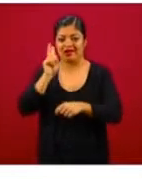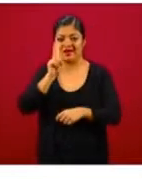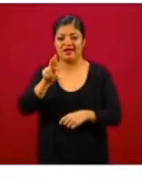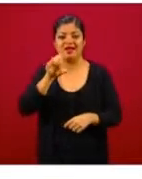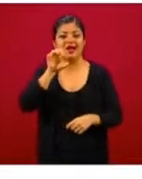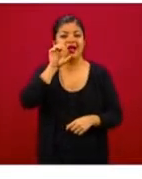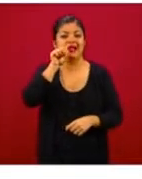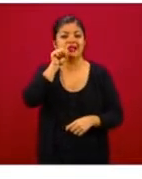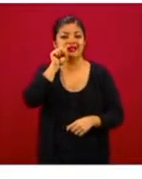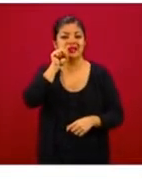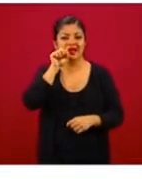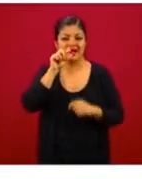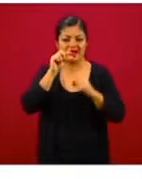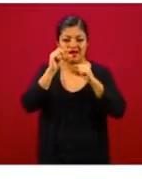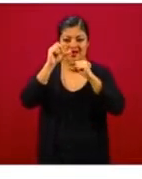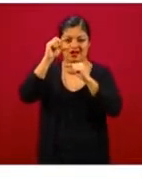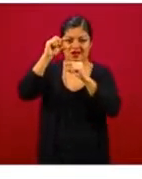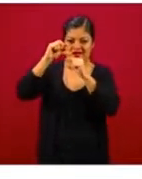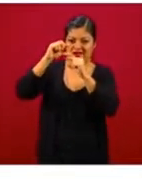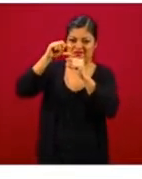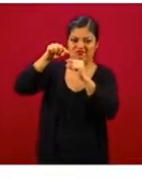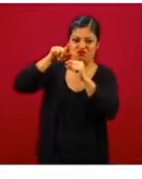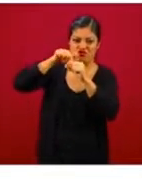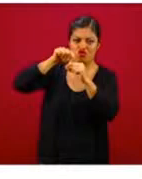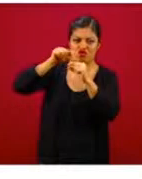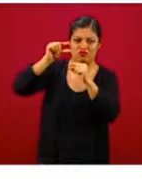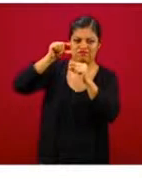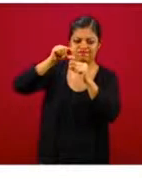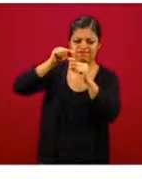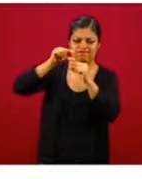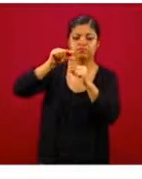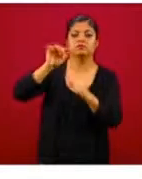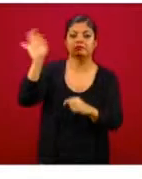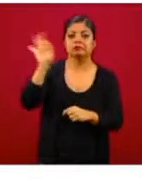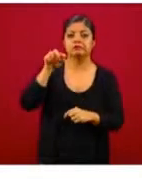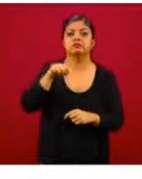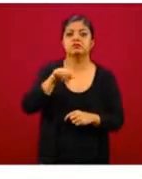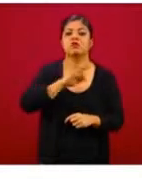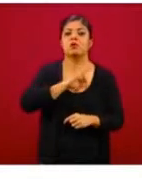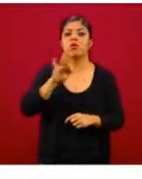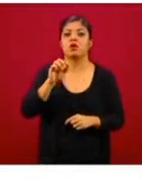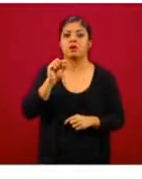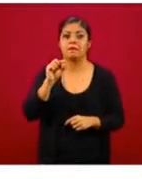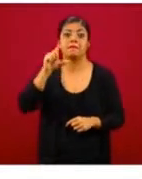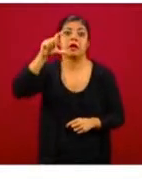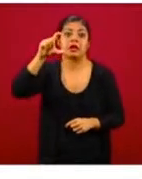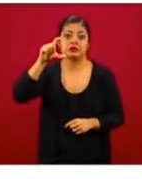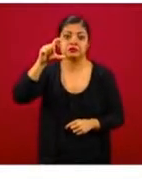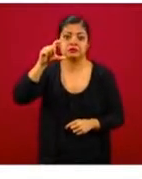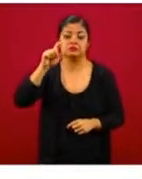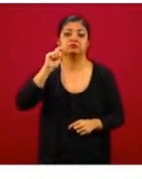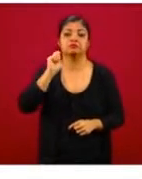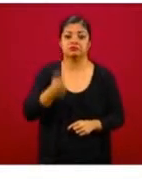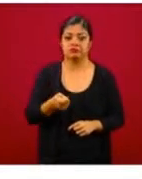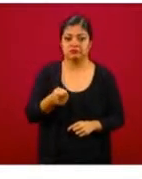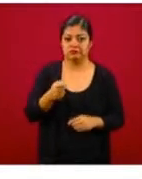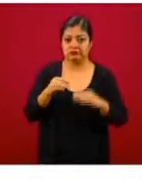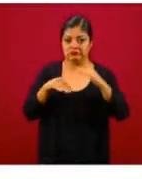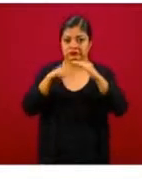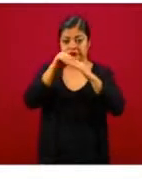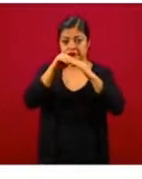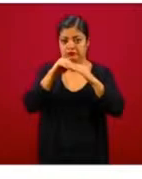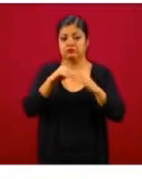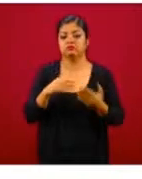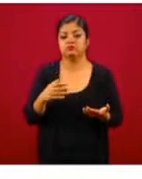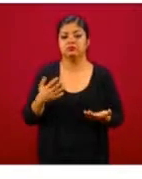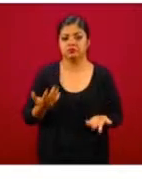result. And as such, those bars that include these light orange segments at the top of the bar could